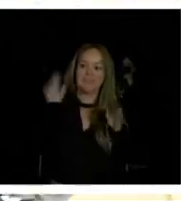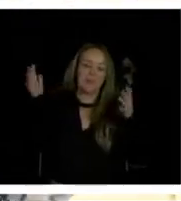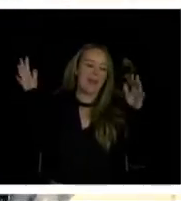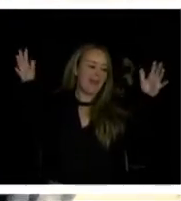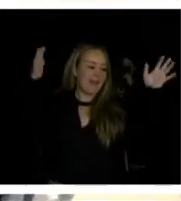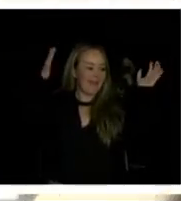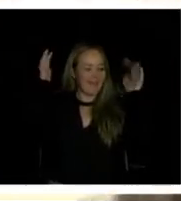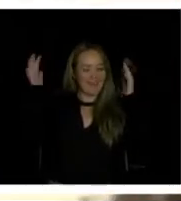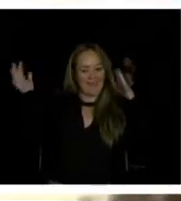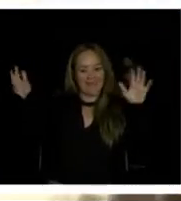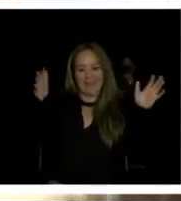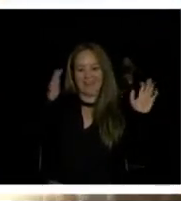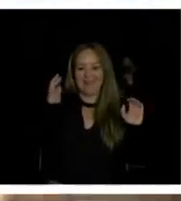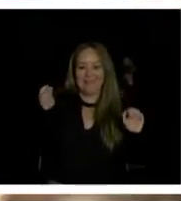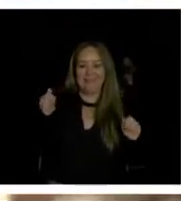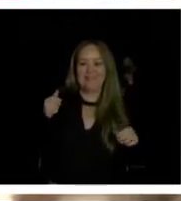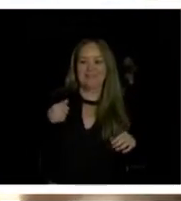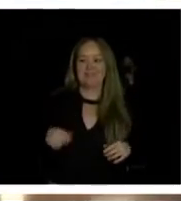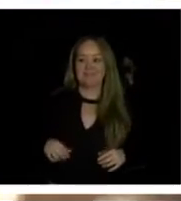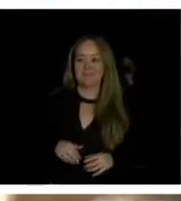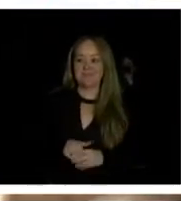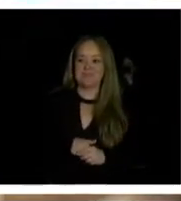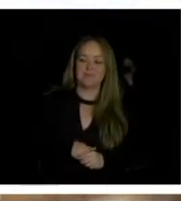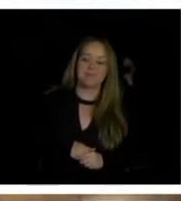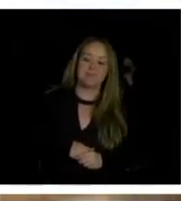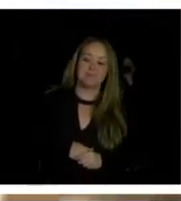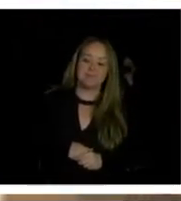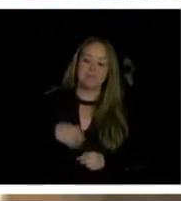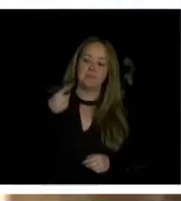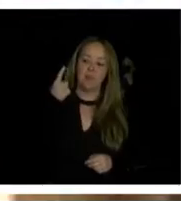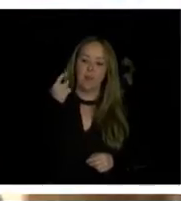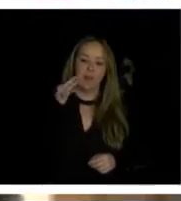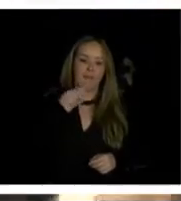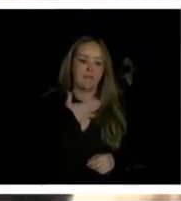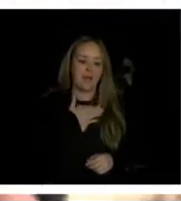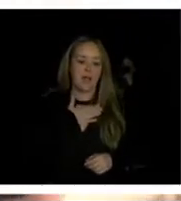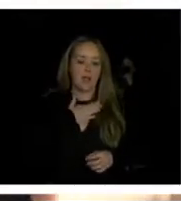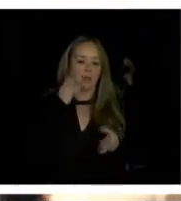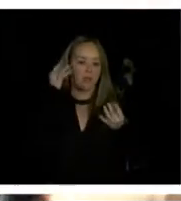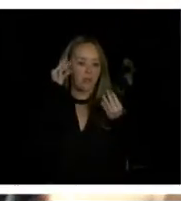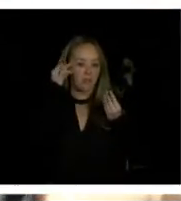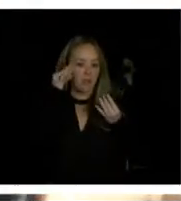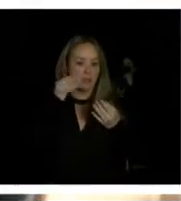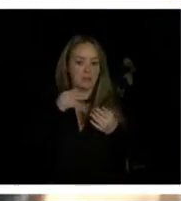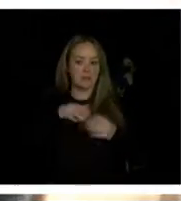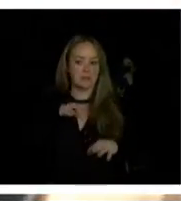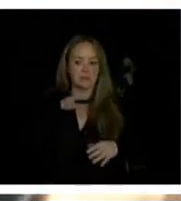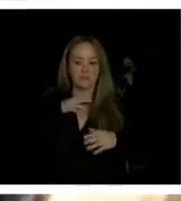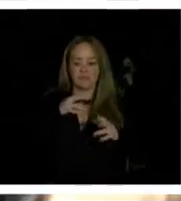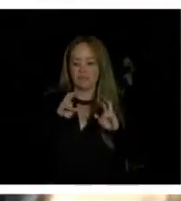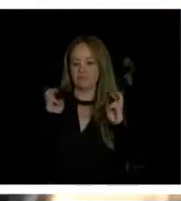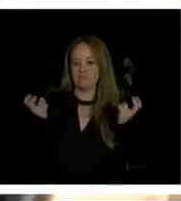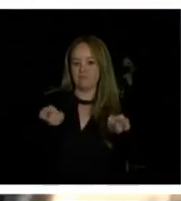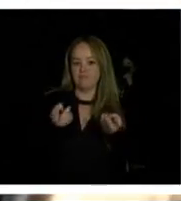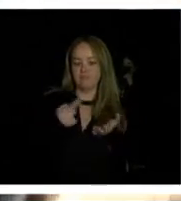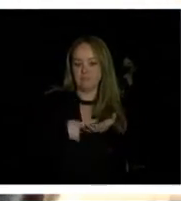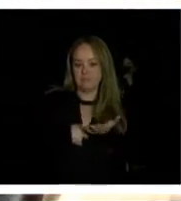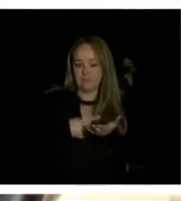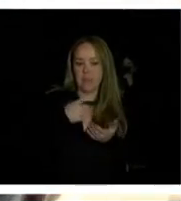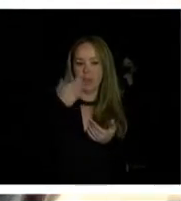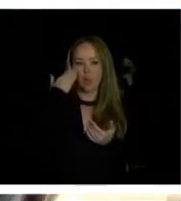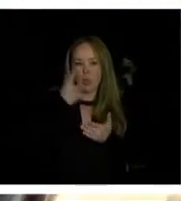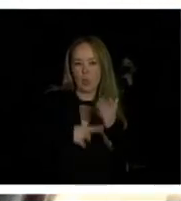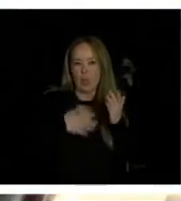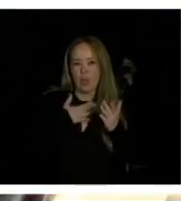hand, everyone. Woo! One of our thoughts surrounding the table was knowing what